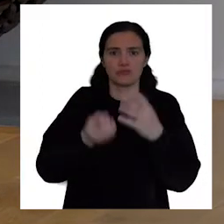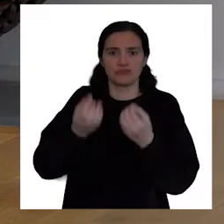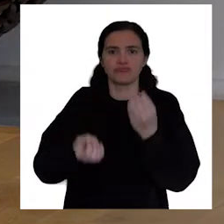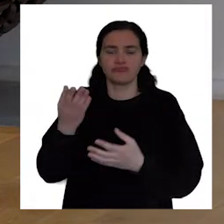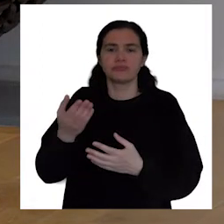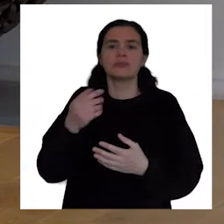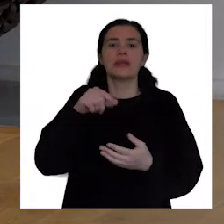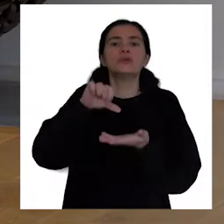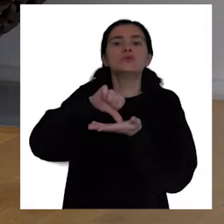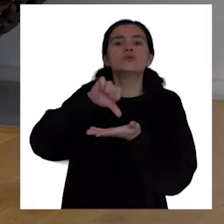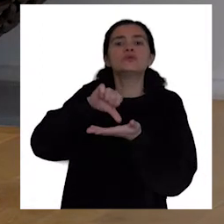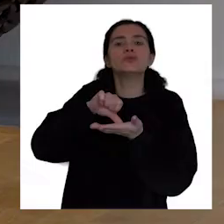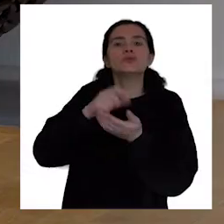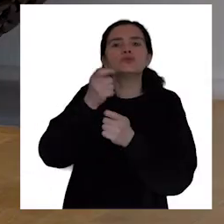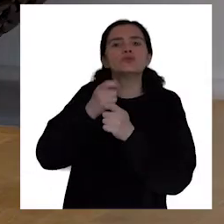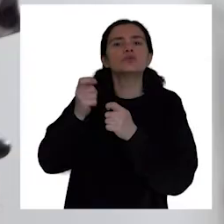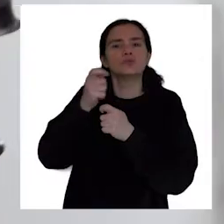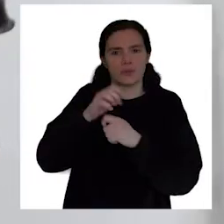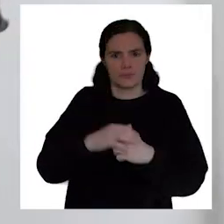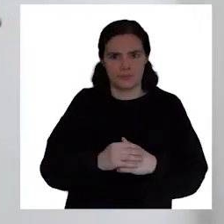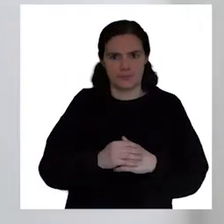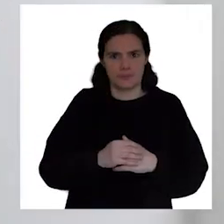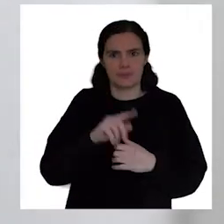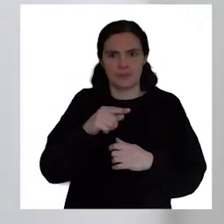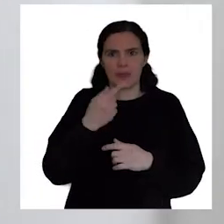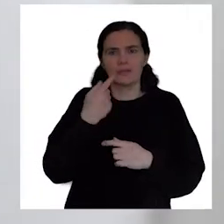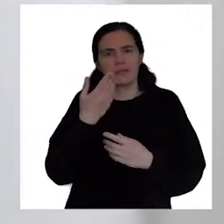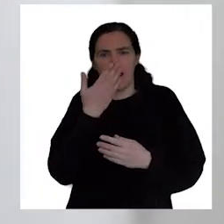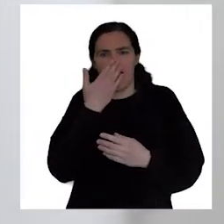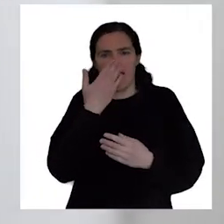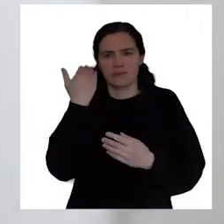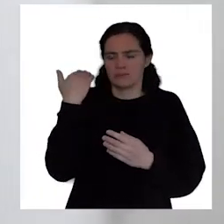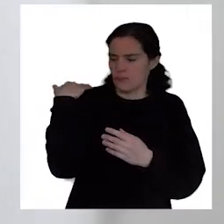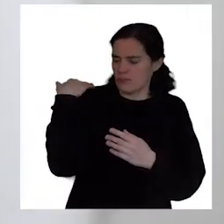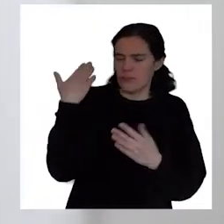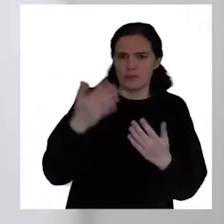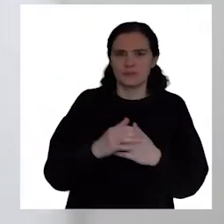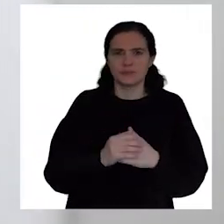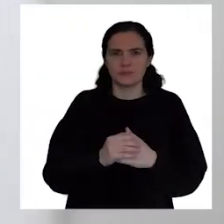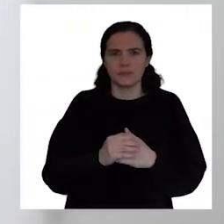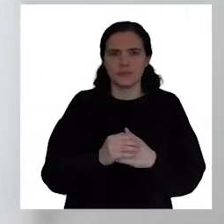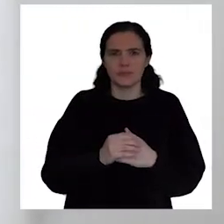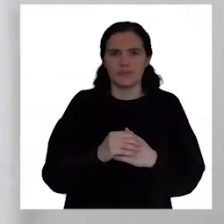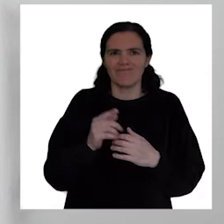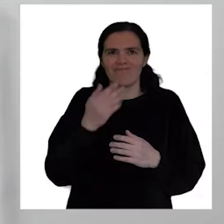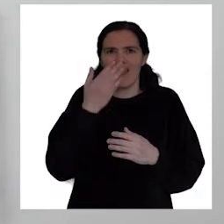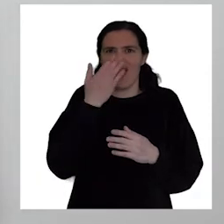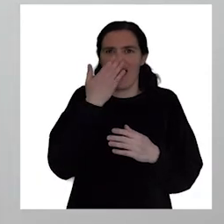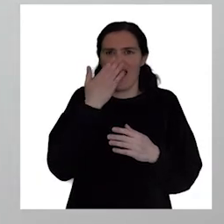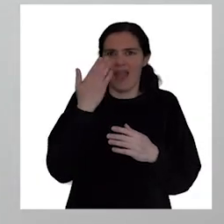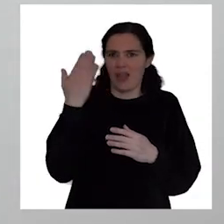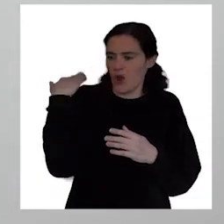the center of the sculpture. It goes back to the back. It's expanded